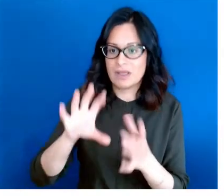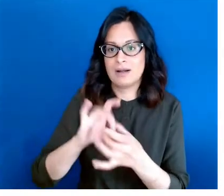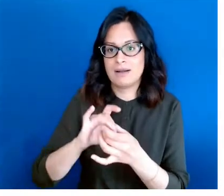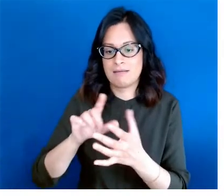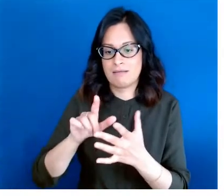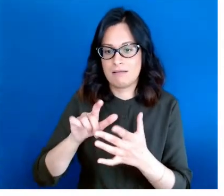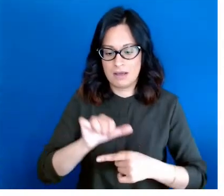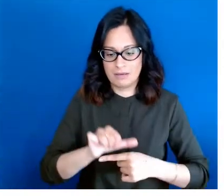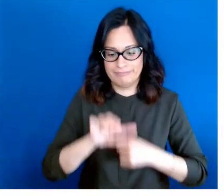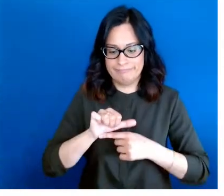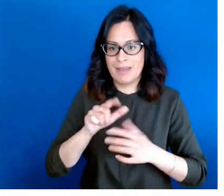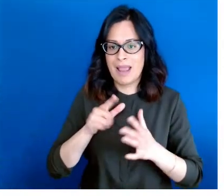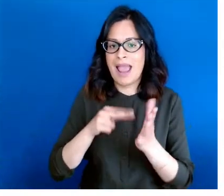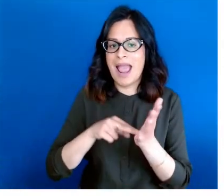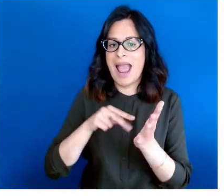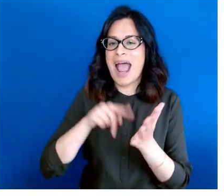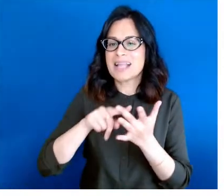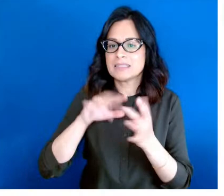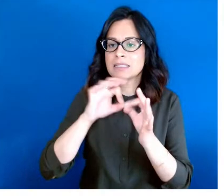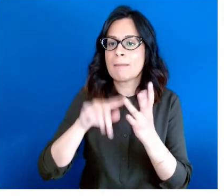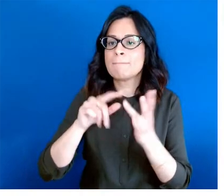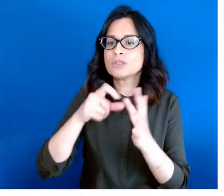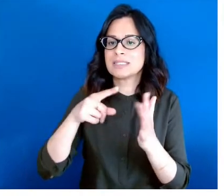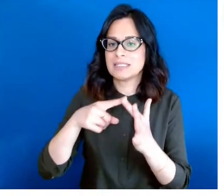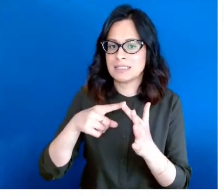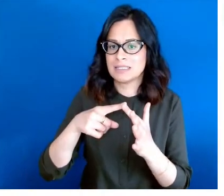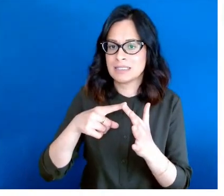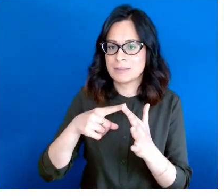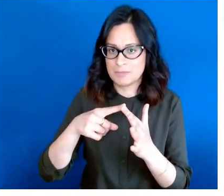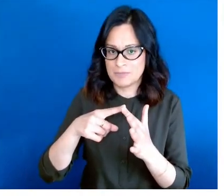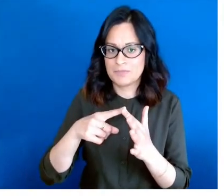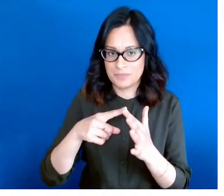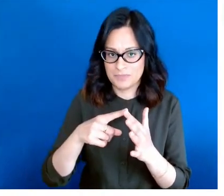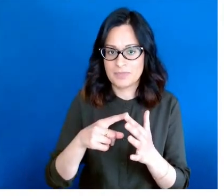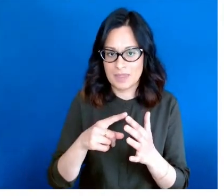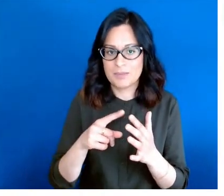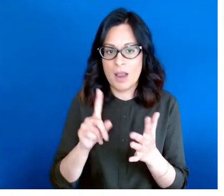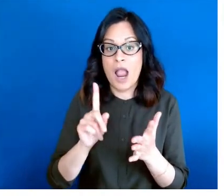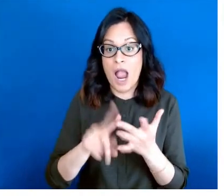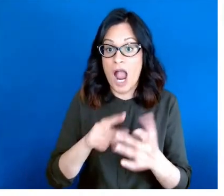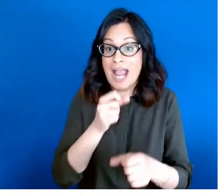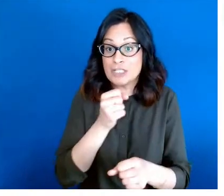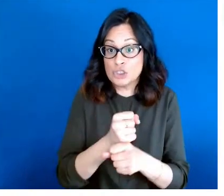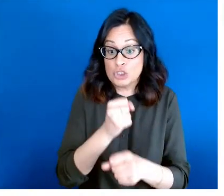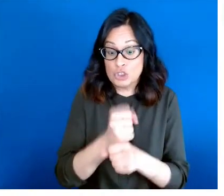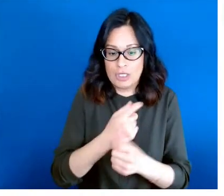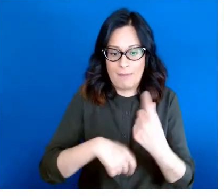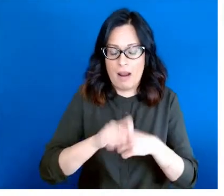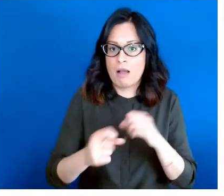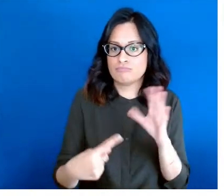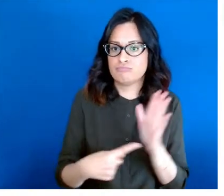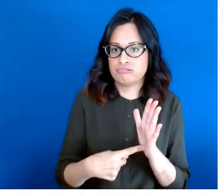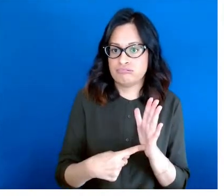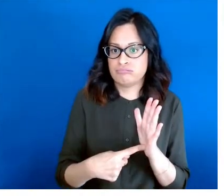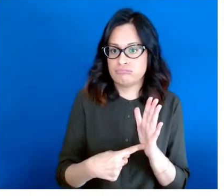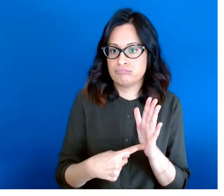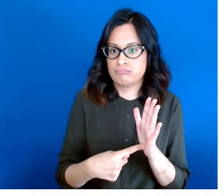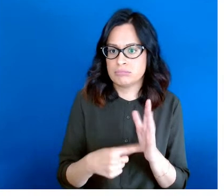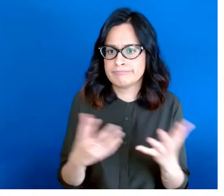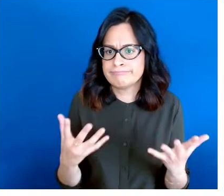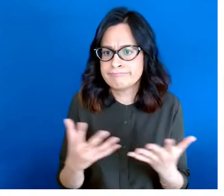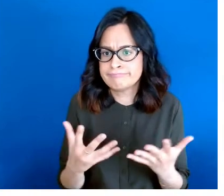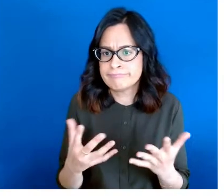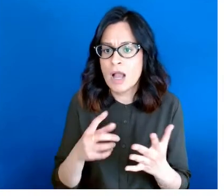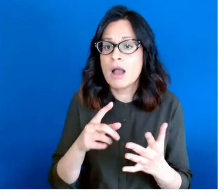So in the acute immune response, these IgG4 antibodies become important. They are in the circulation and they